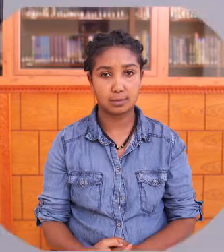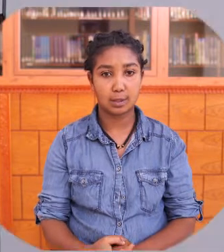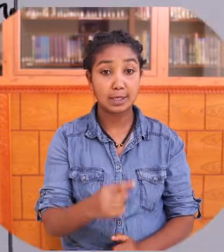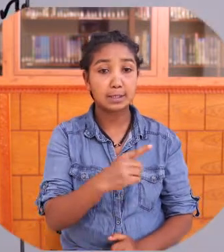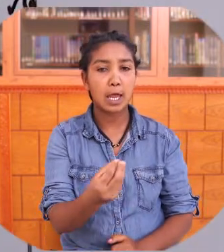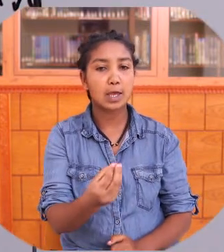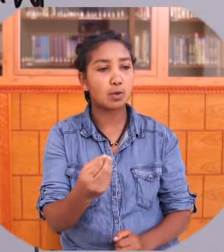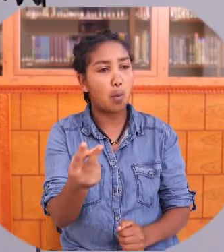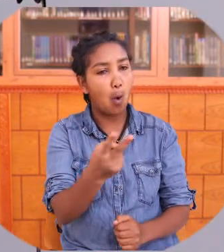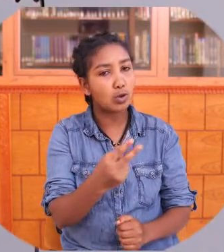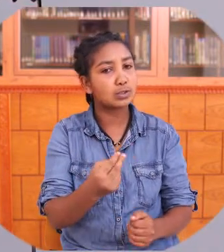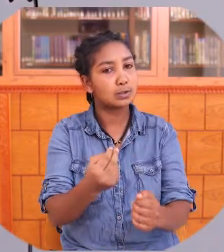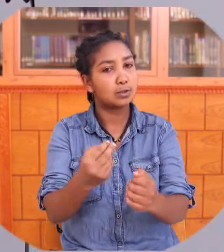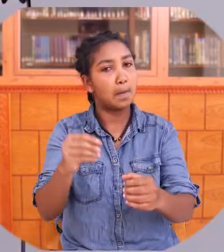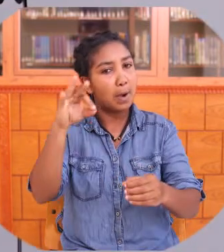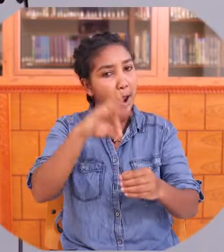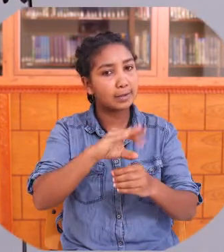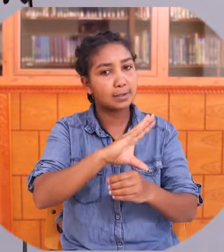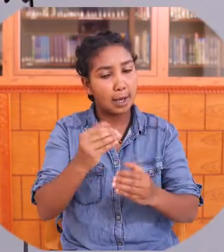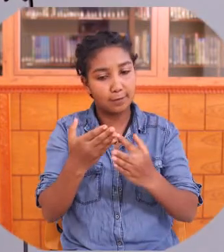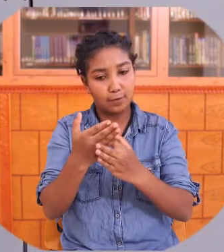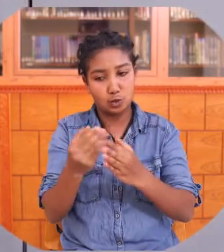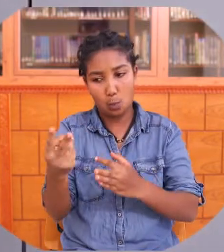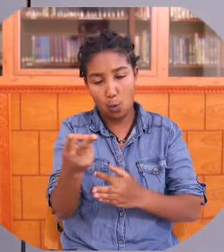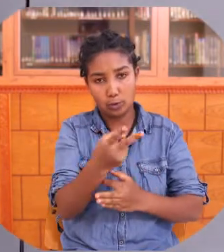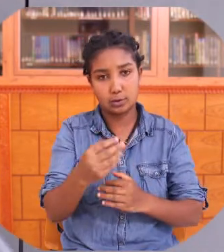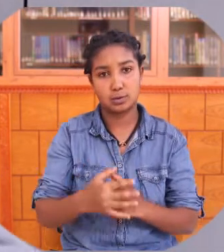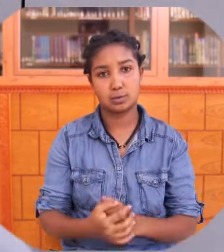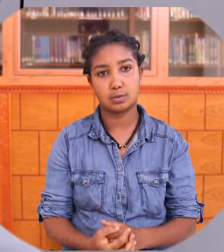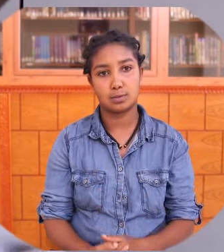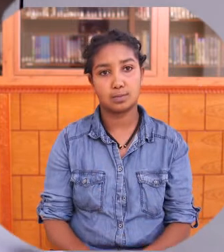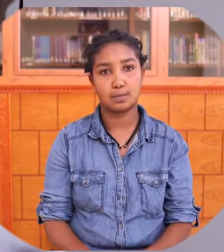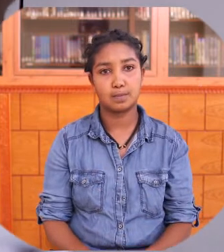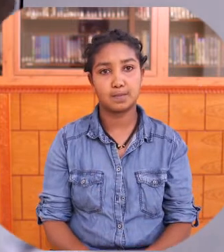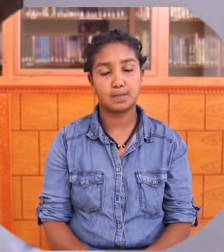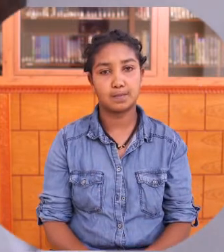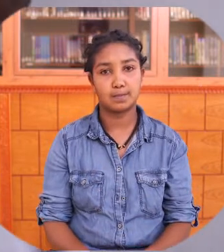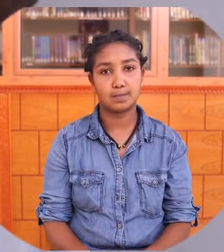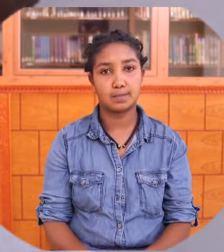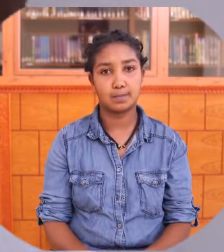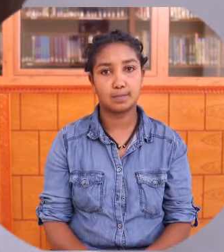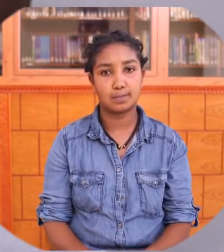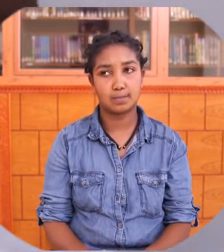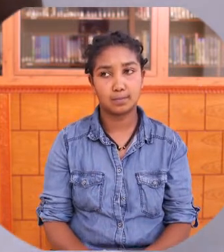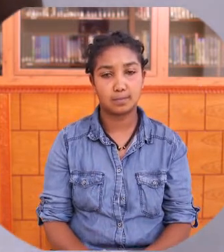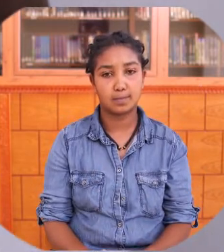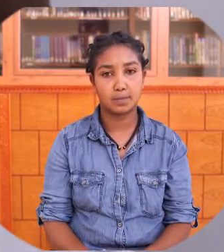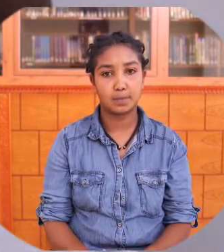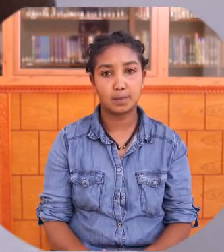They eat both plant and the flesh. They eat both plant and the